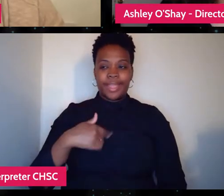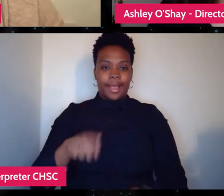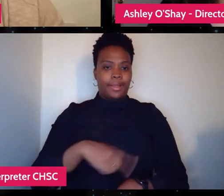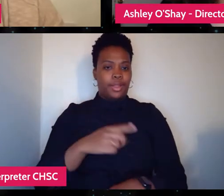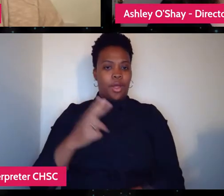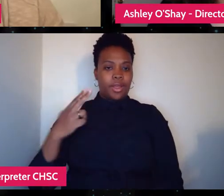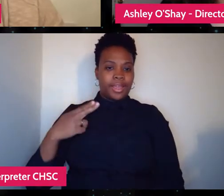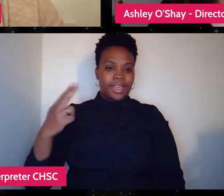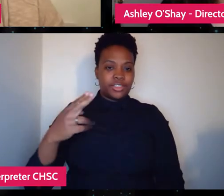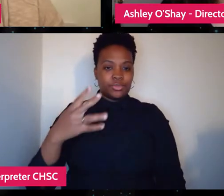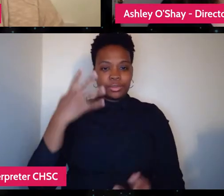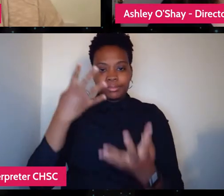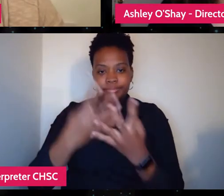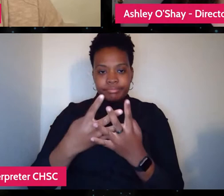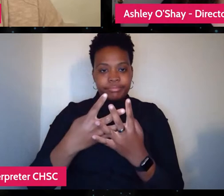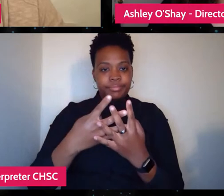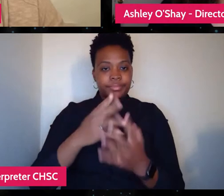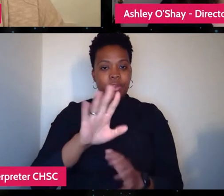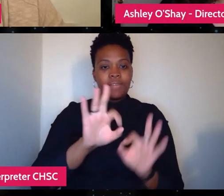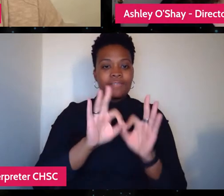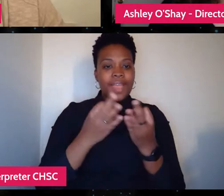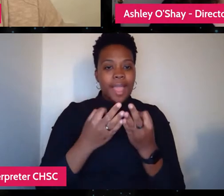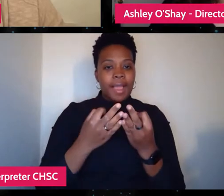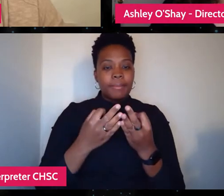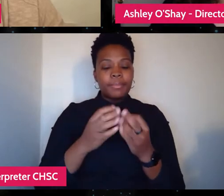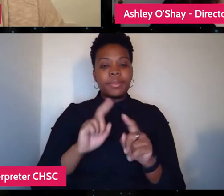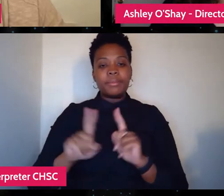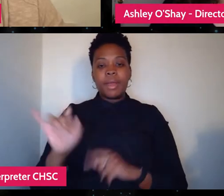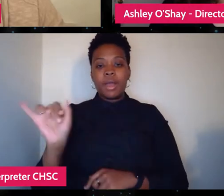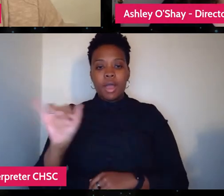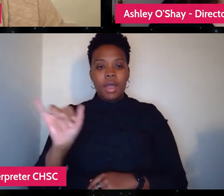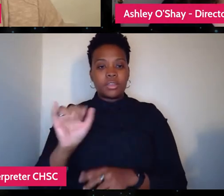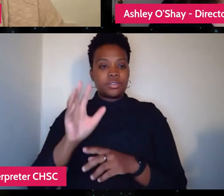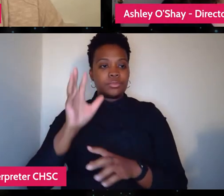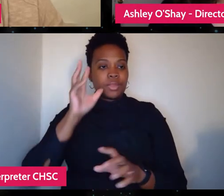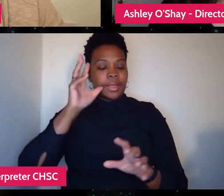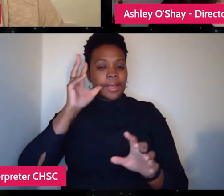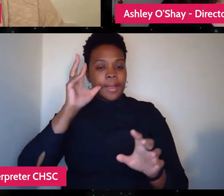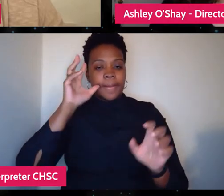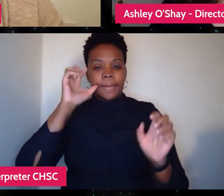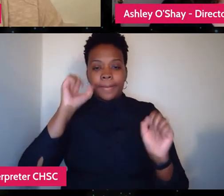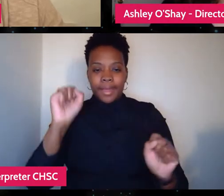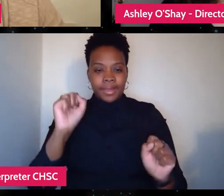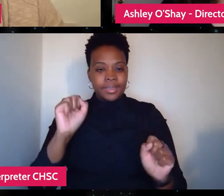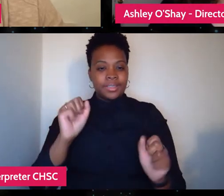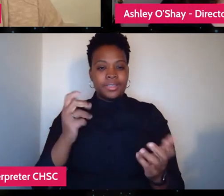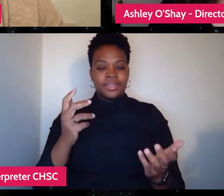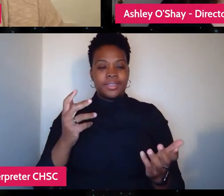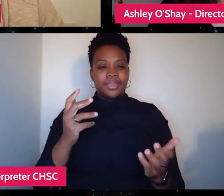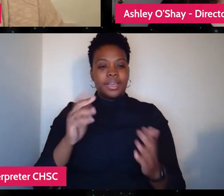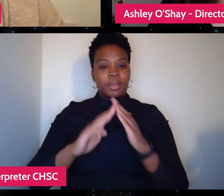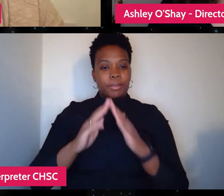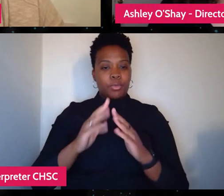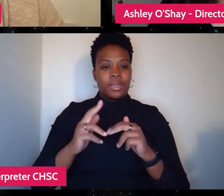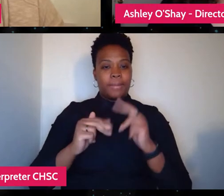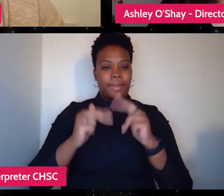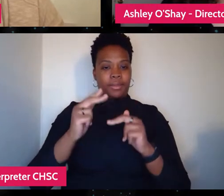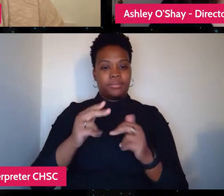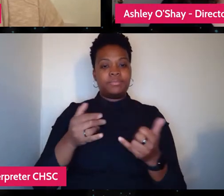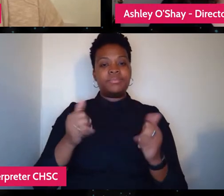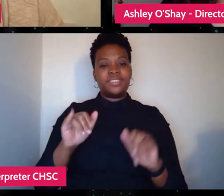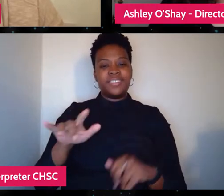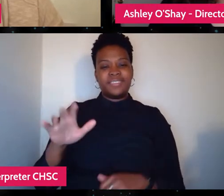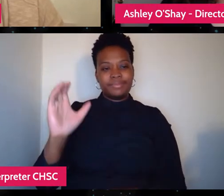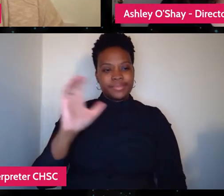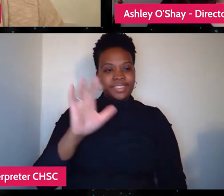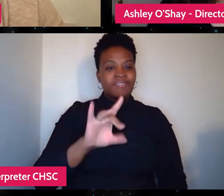of incarceration in her family, but also just of like amazing community building. But she was really still finding her voice as an